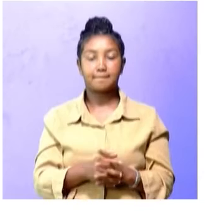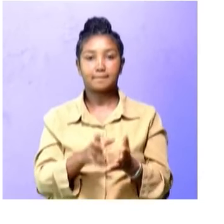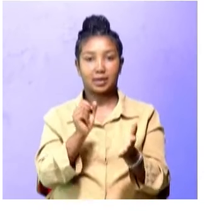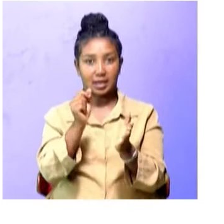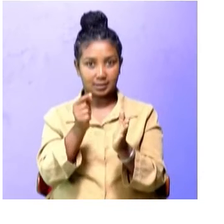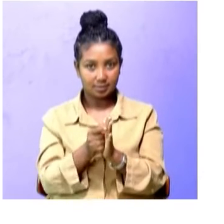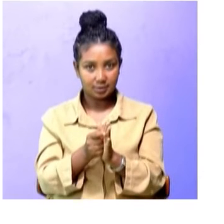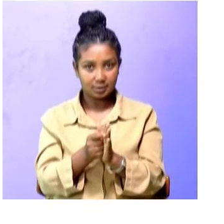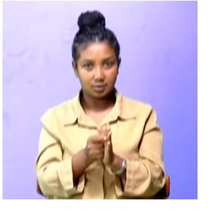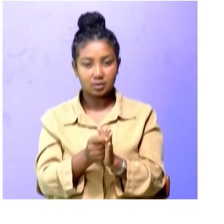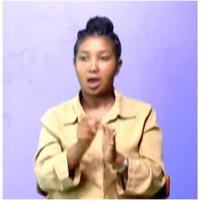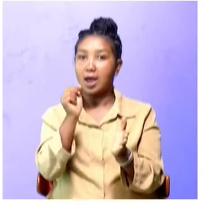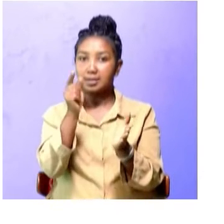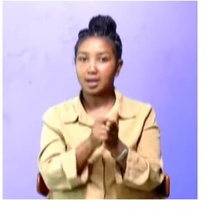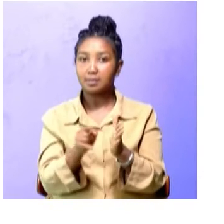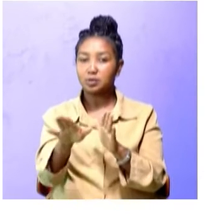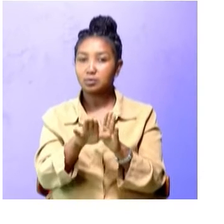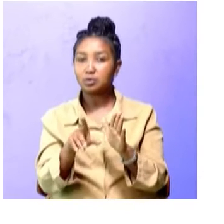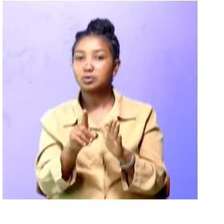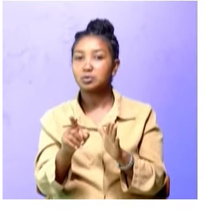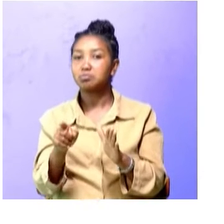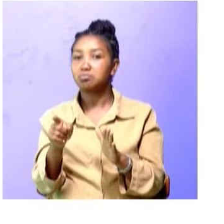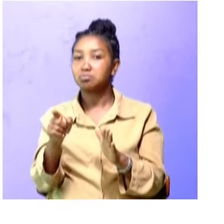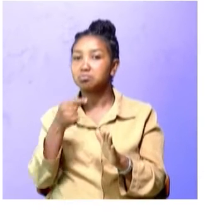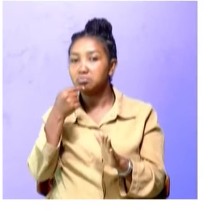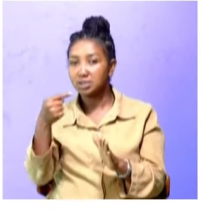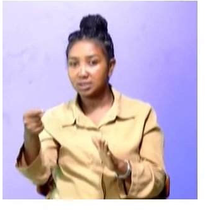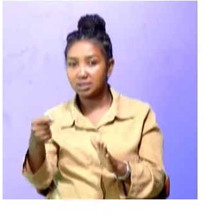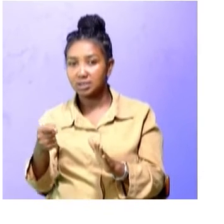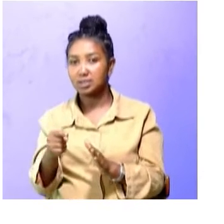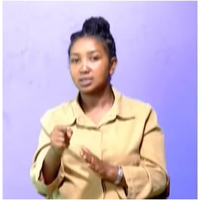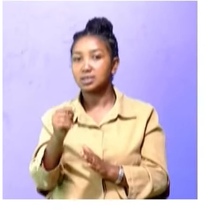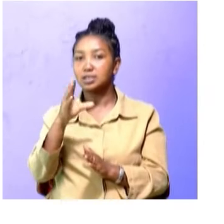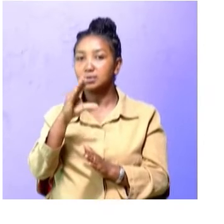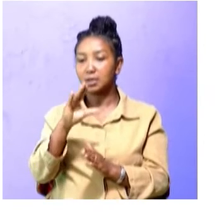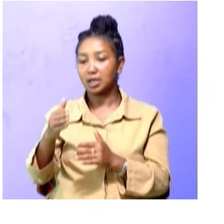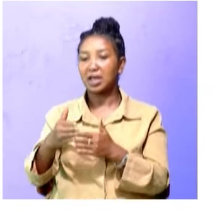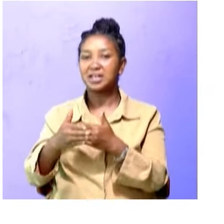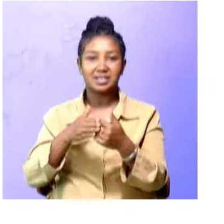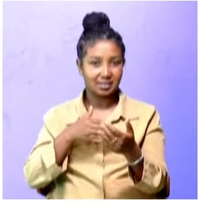Example. Under the example, he is telling us what? Speaking easily.